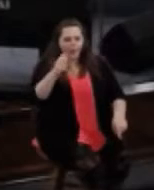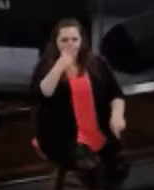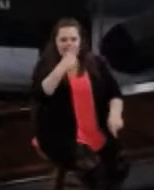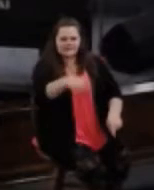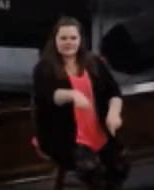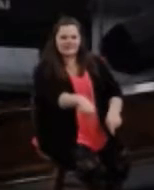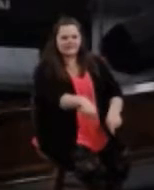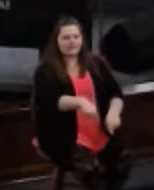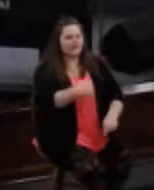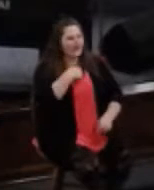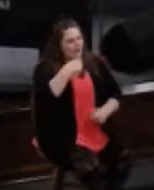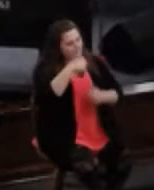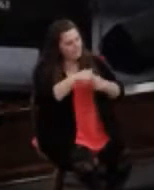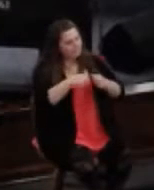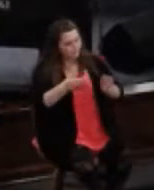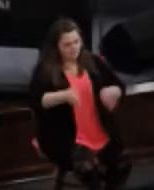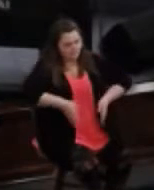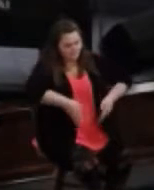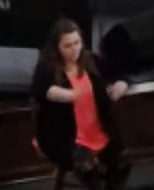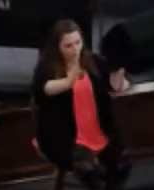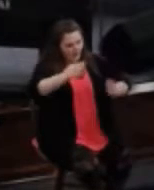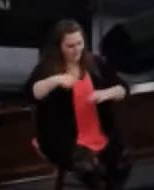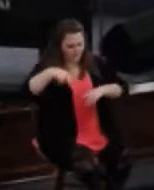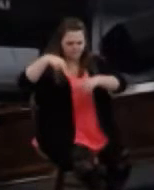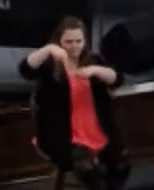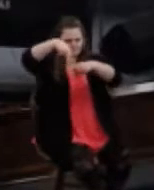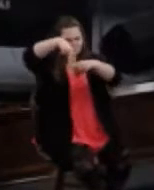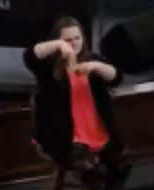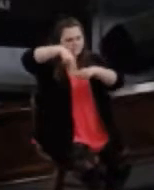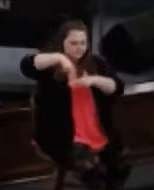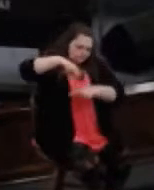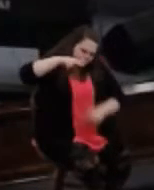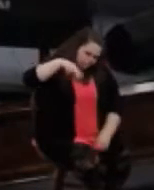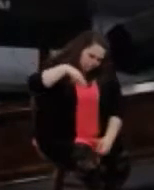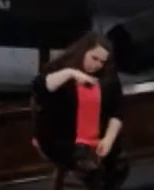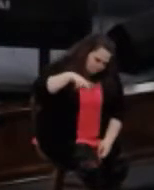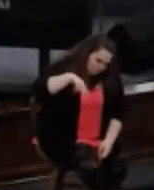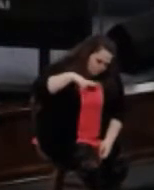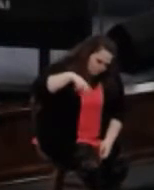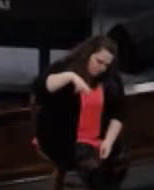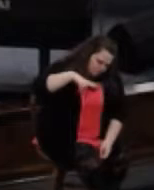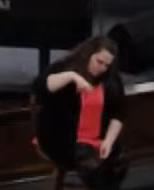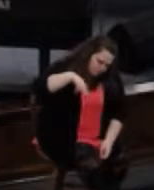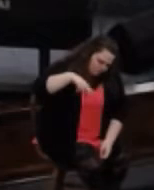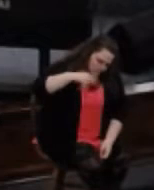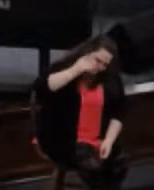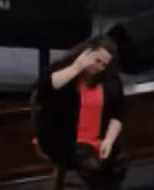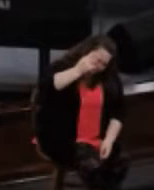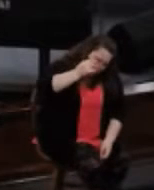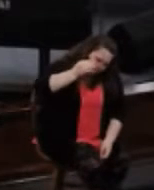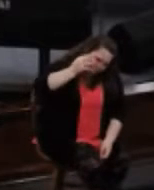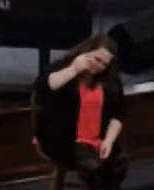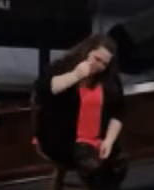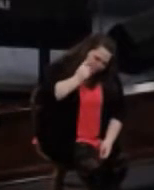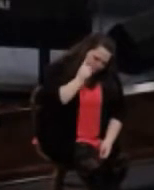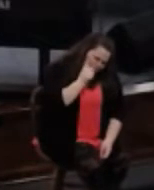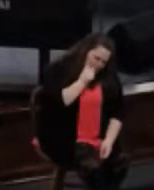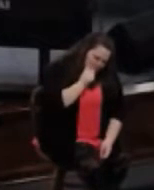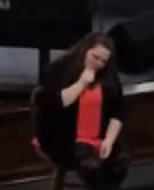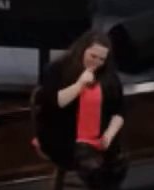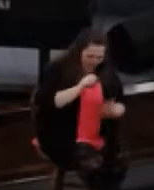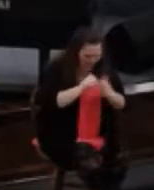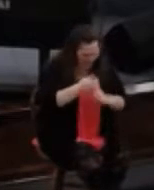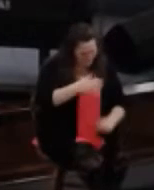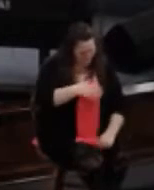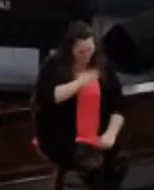And I stood at the edge of the grave and I looked down into it, and I remember thinking, how's my grandma ever going to get out of